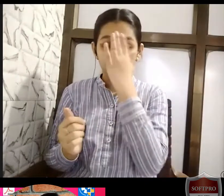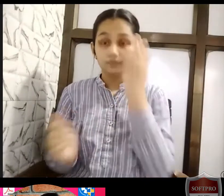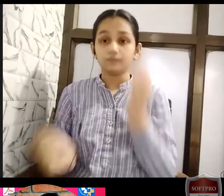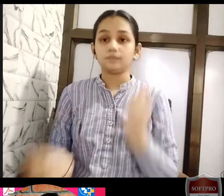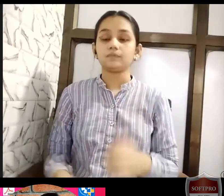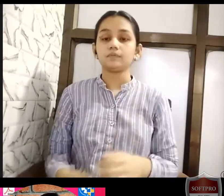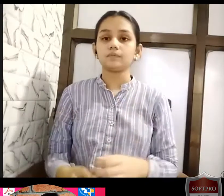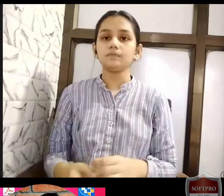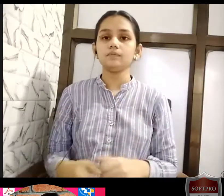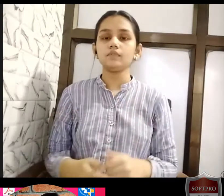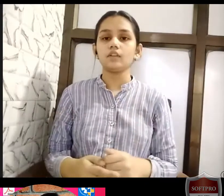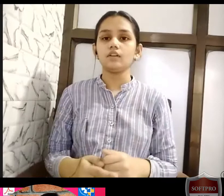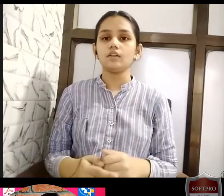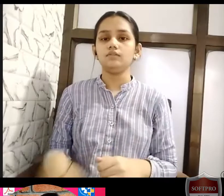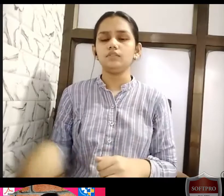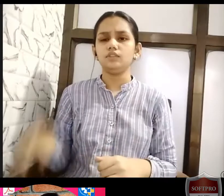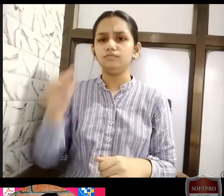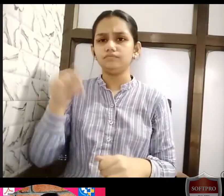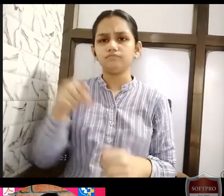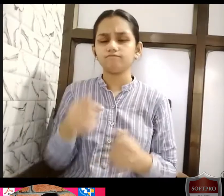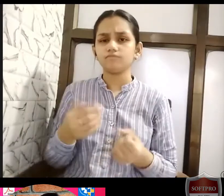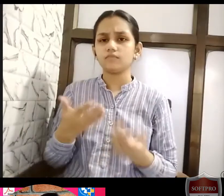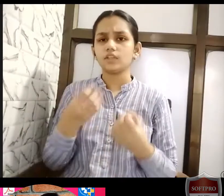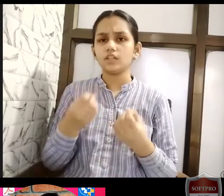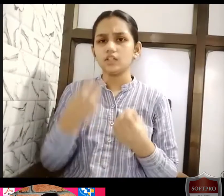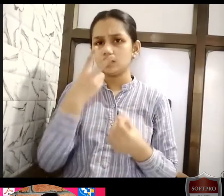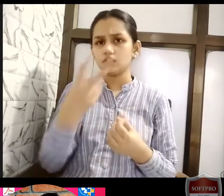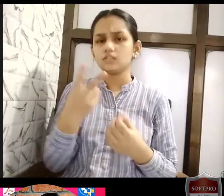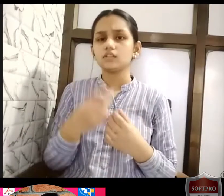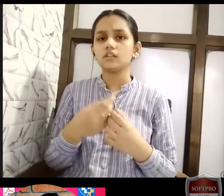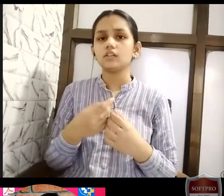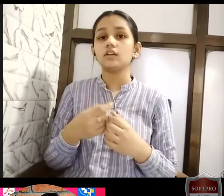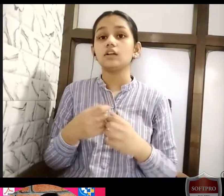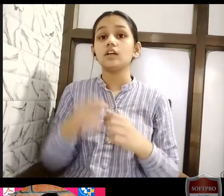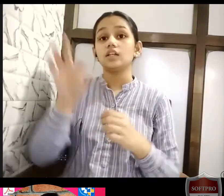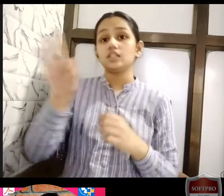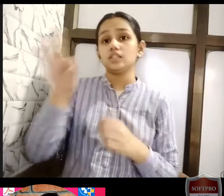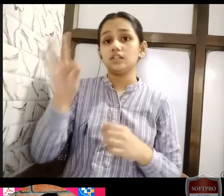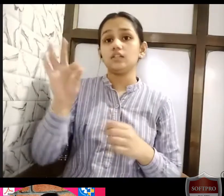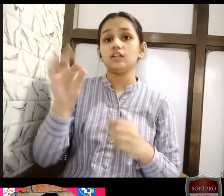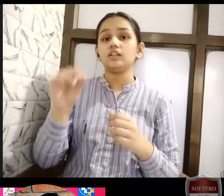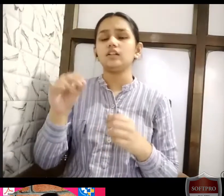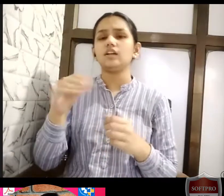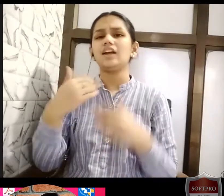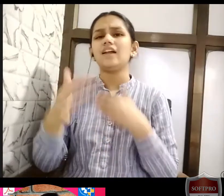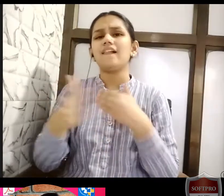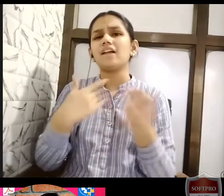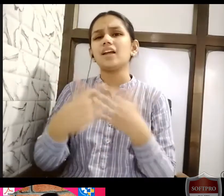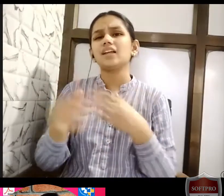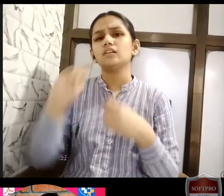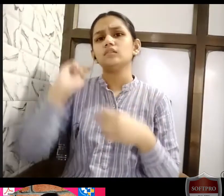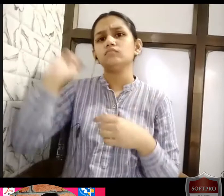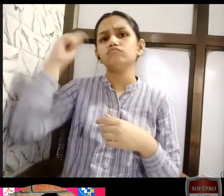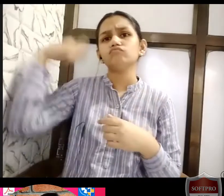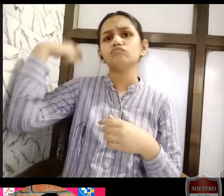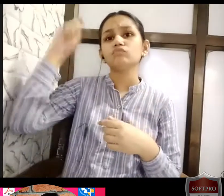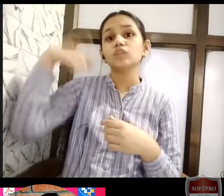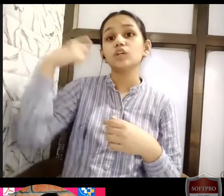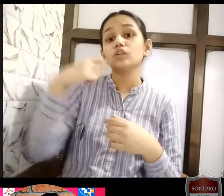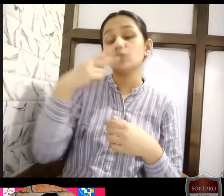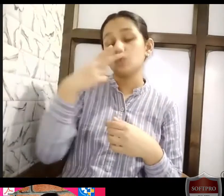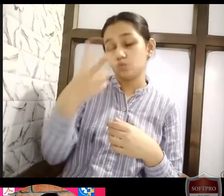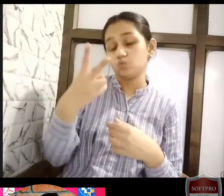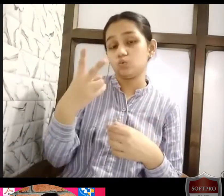Right. When I come over here, you can select any, you see this videos, now we are stepping into videos.